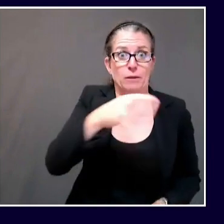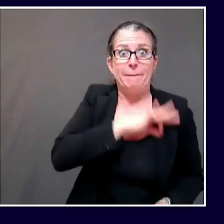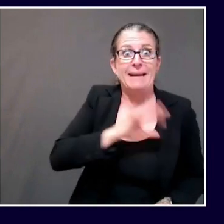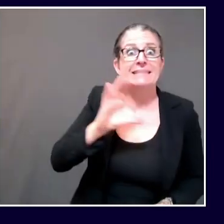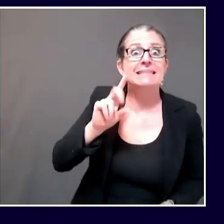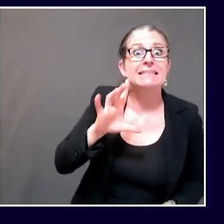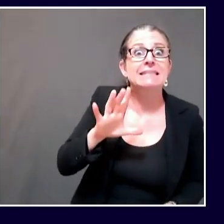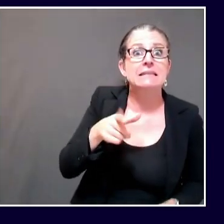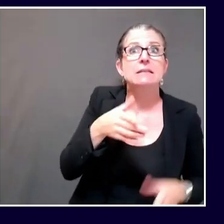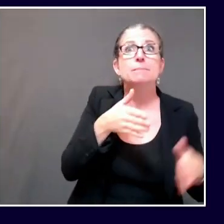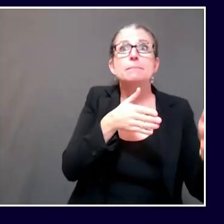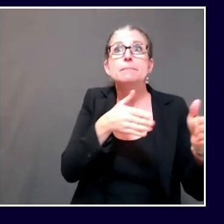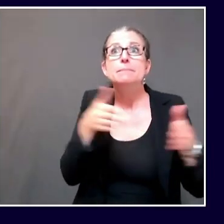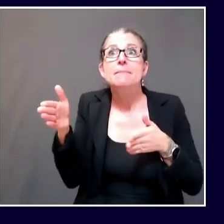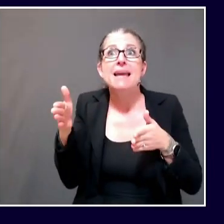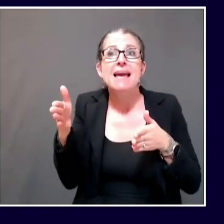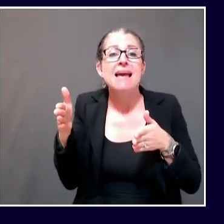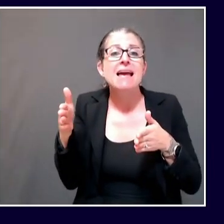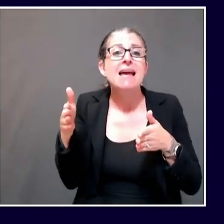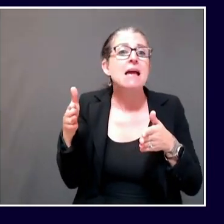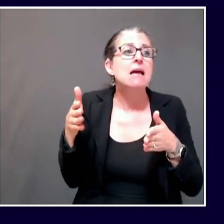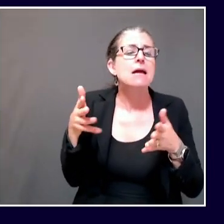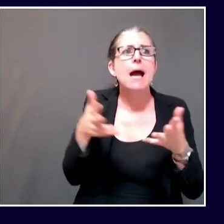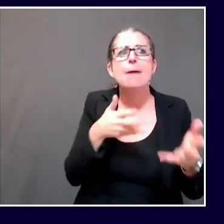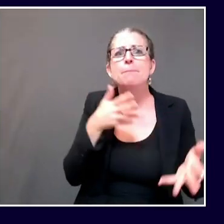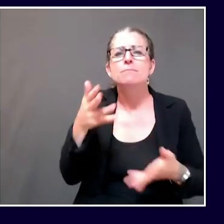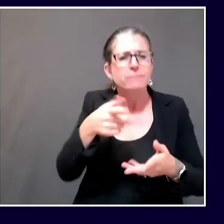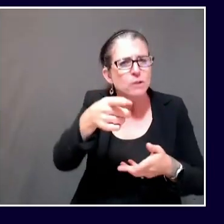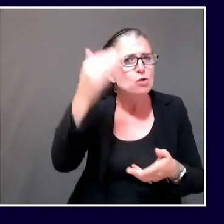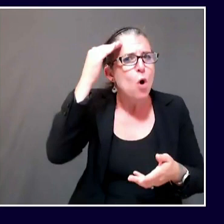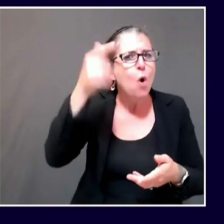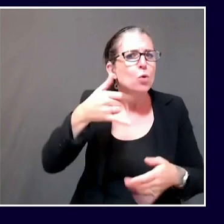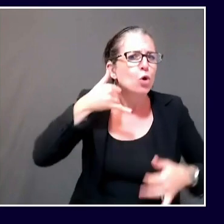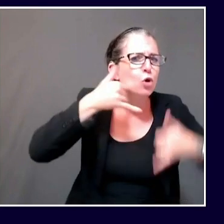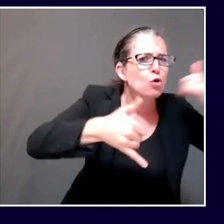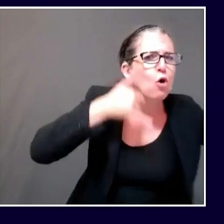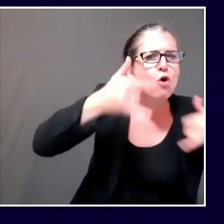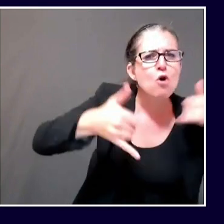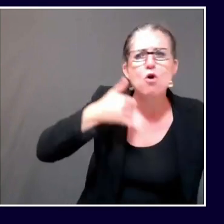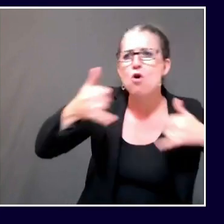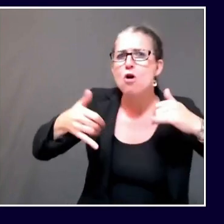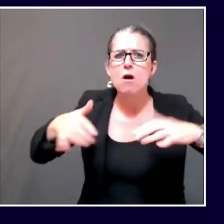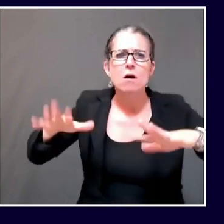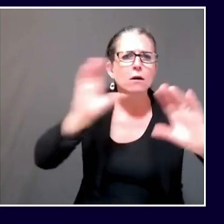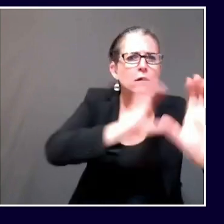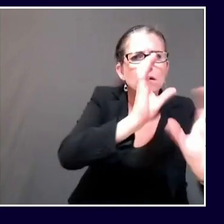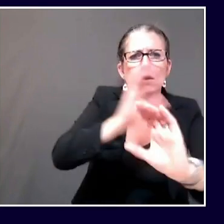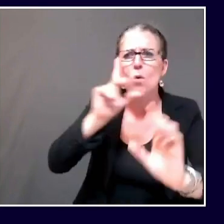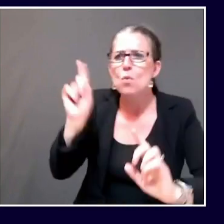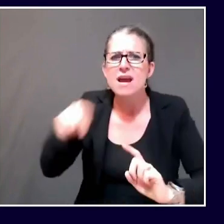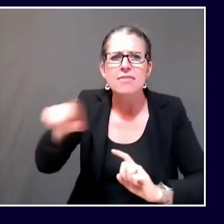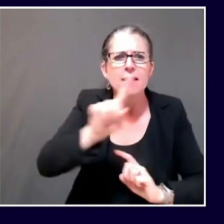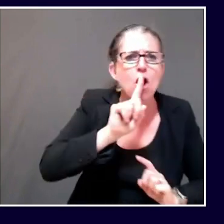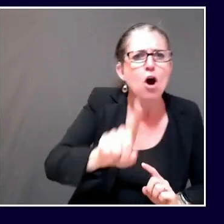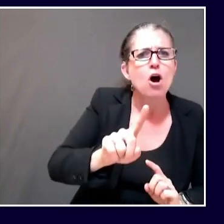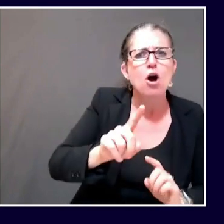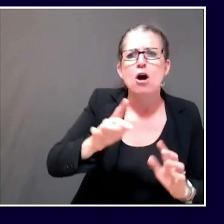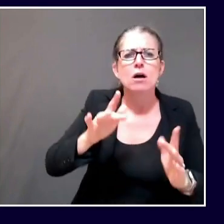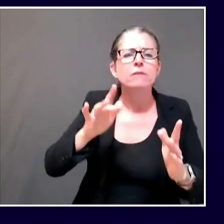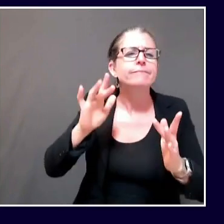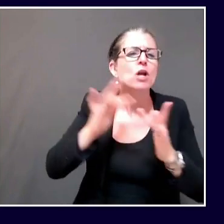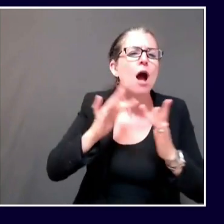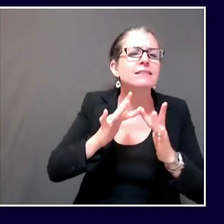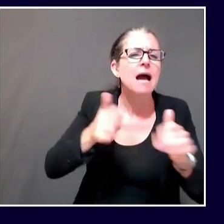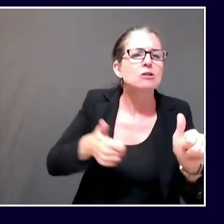many contact tracers it has, and then how many of them and how much resources this has sort